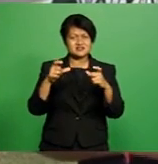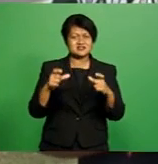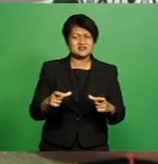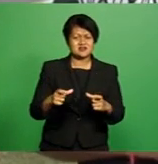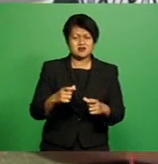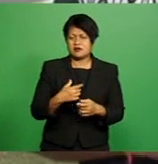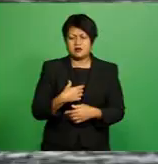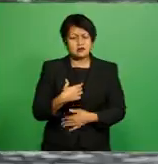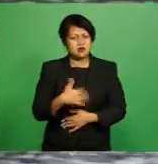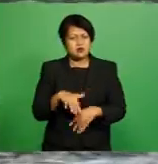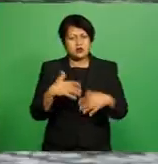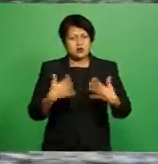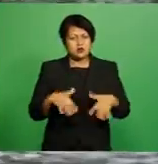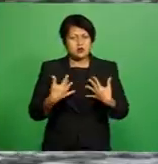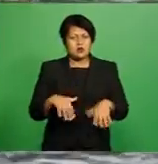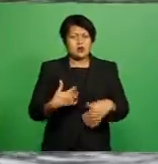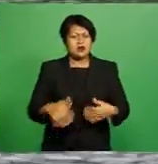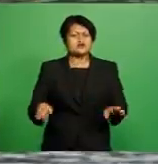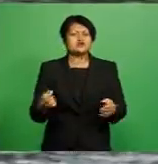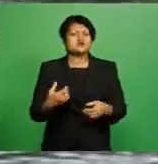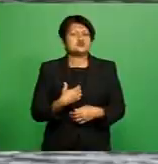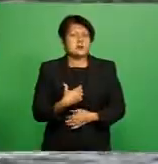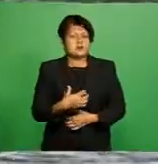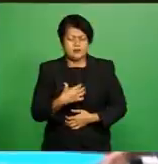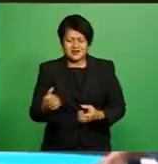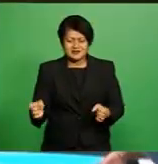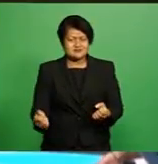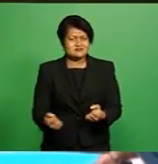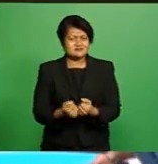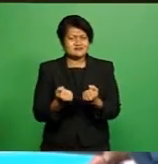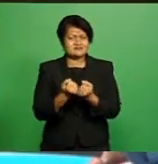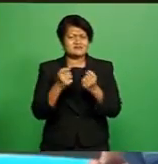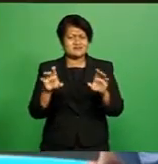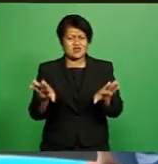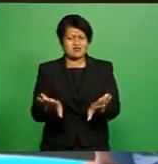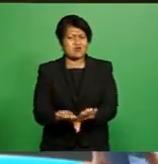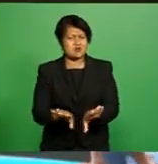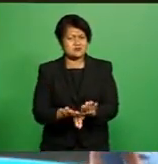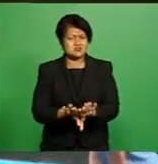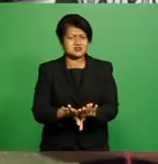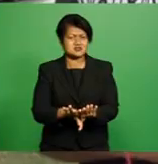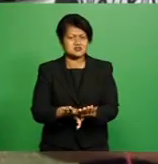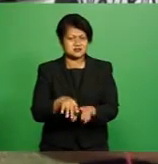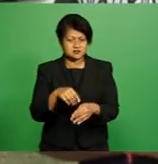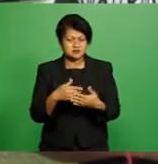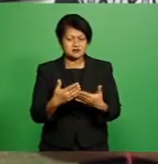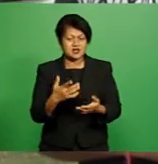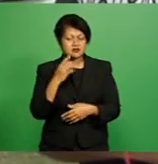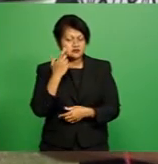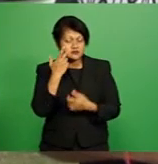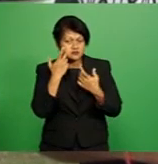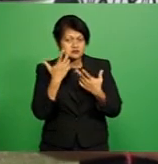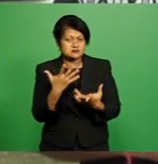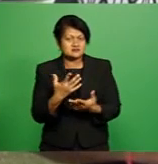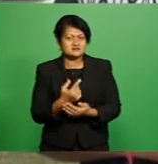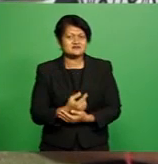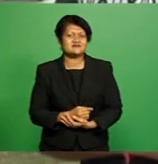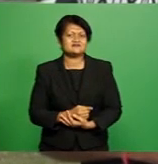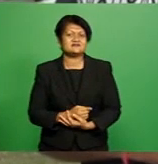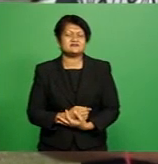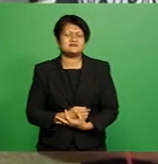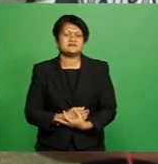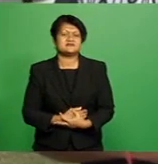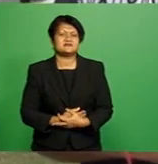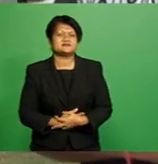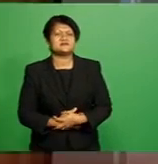pollution. Several groups here have joined hands today in an effort to clean the creek and restore its significance. Dipesh Kumar,